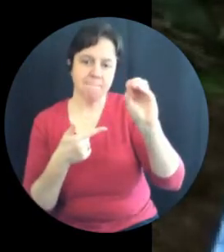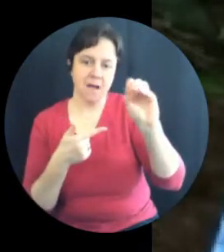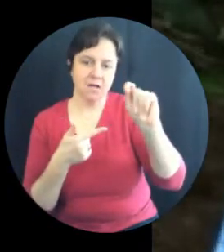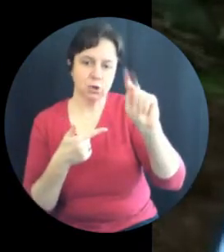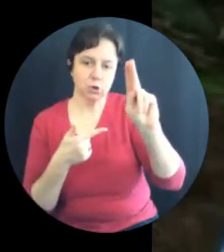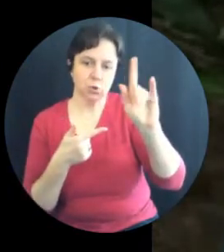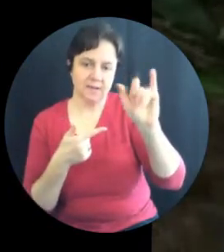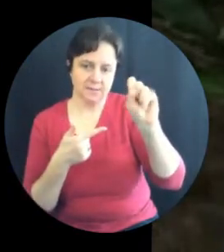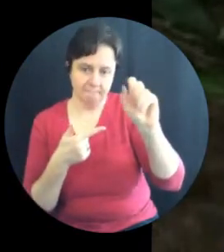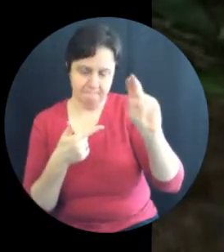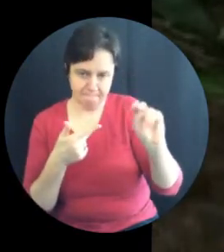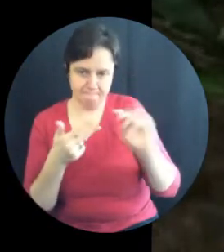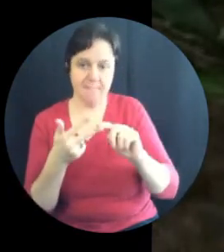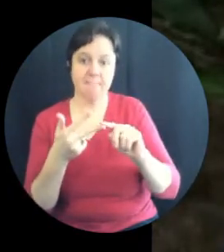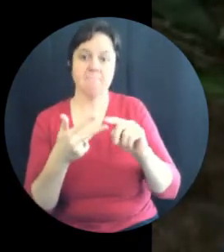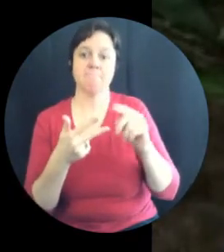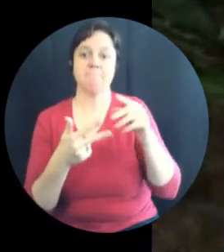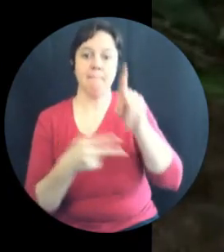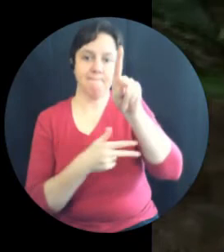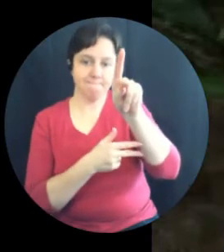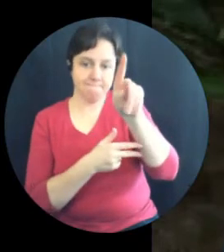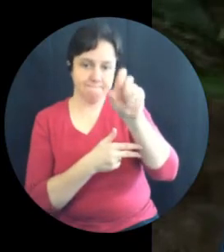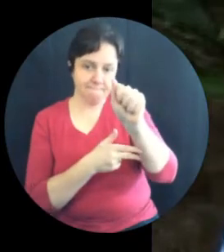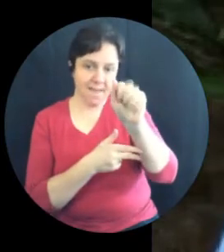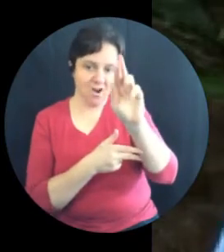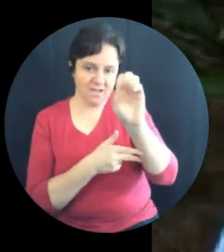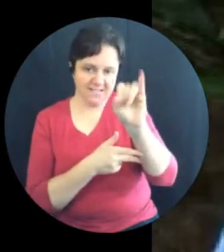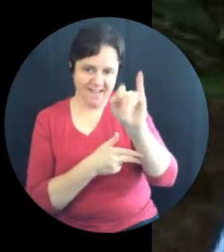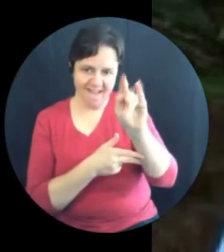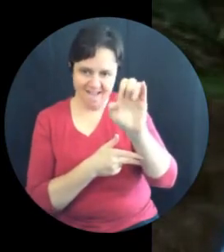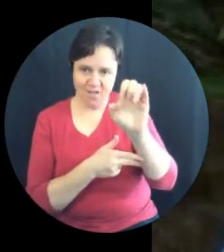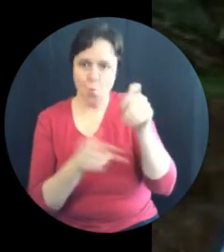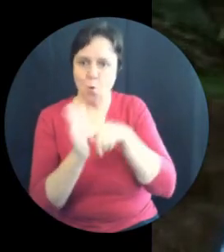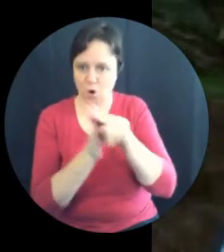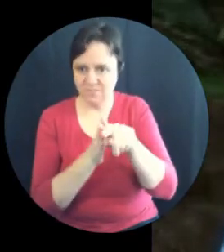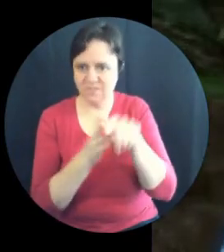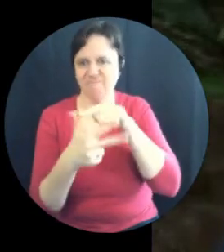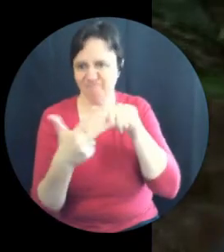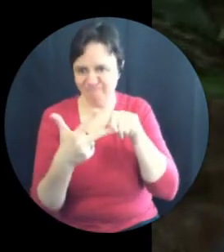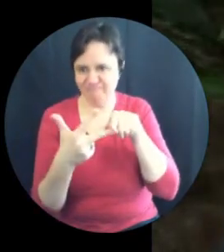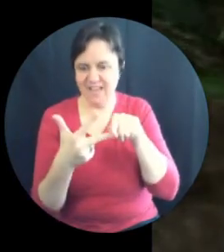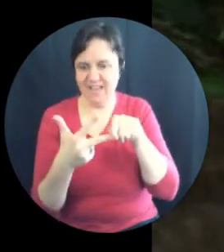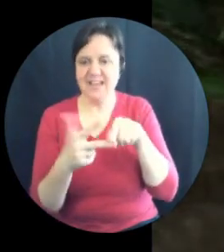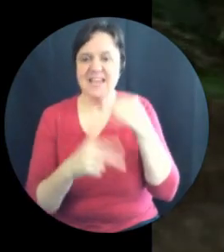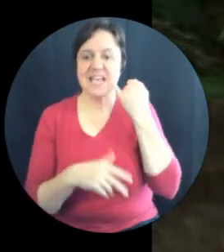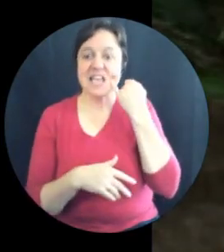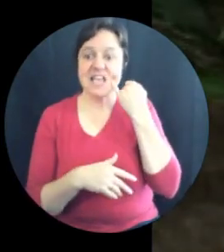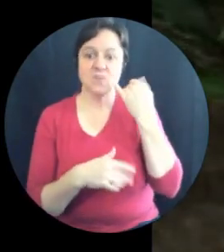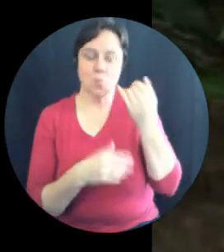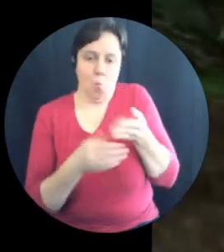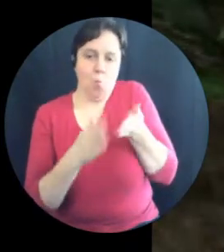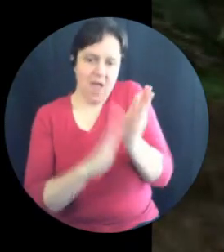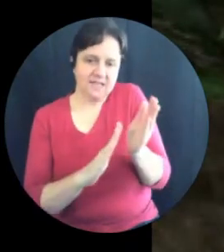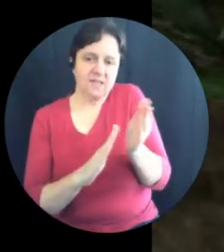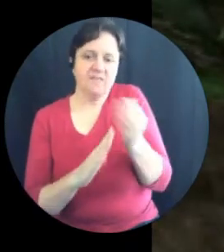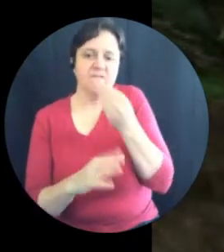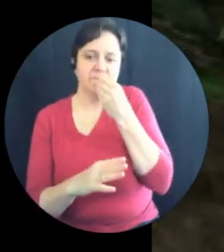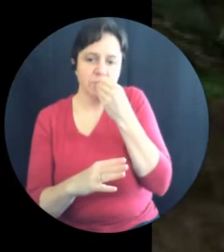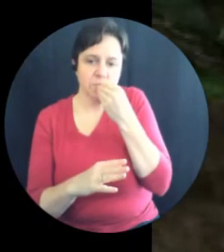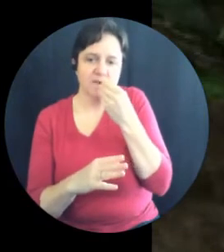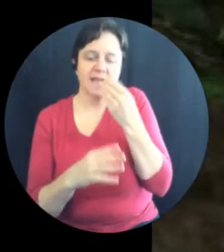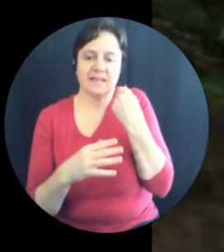worms. You drop the food on the floor, throw it away. You can contaminate your food in ways that you have no idea of.